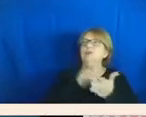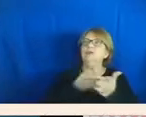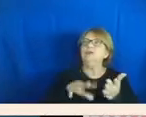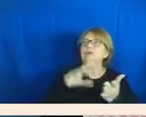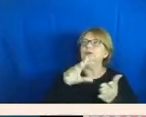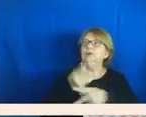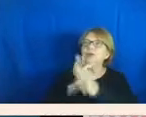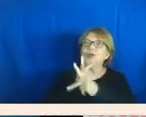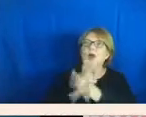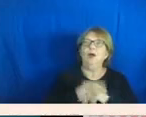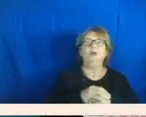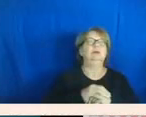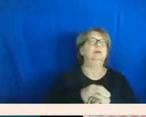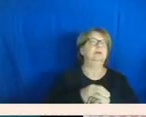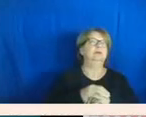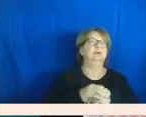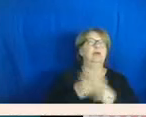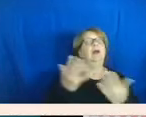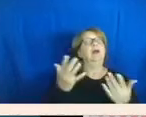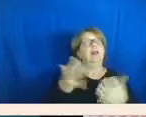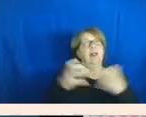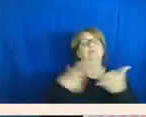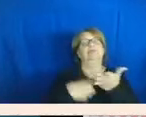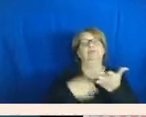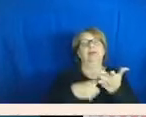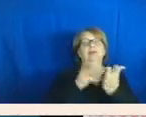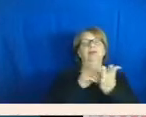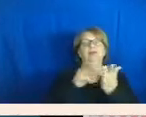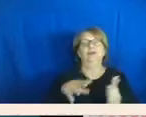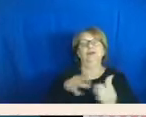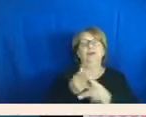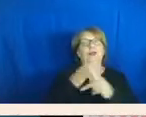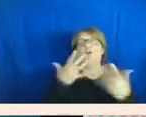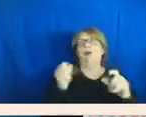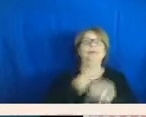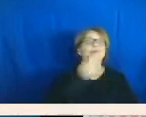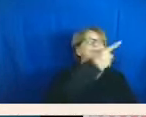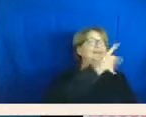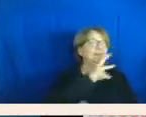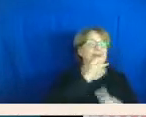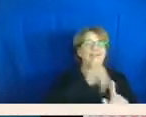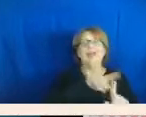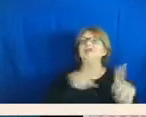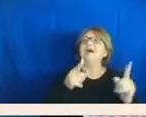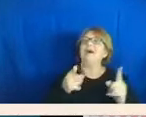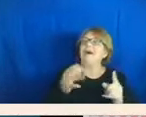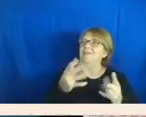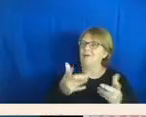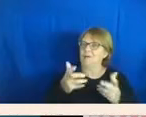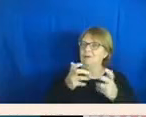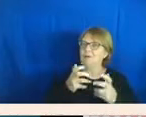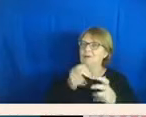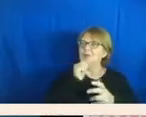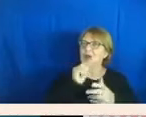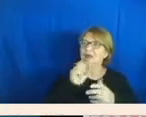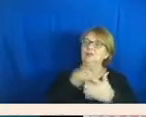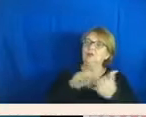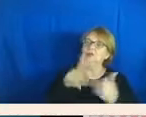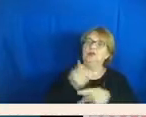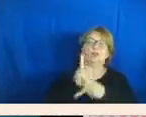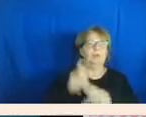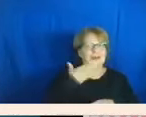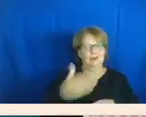lot of talk about student loans, and I'm not going to go off on a tangent on student loans, but if you want to get private student loans, you have to have a good credit score. And if you have a low score,